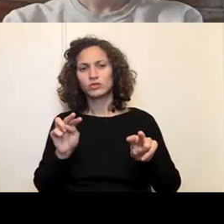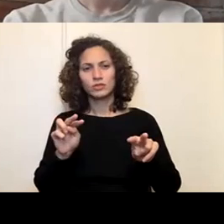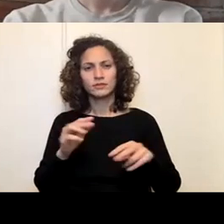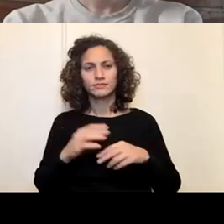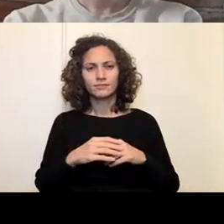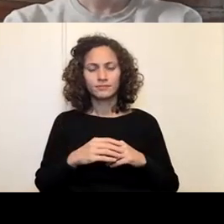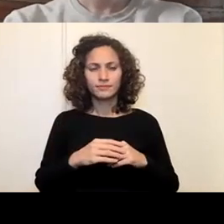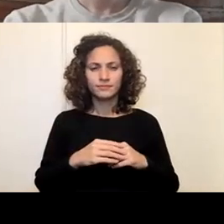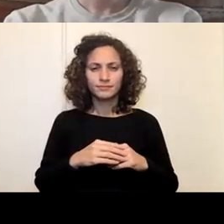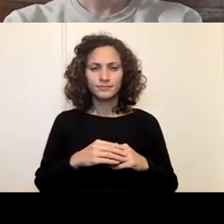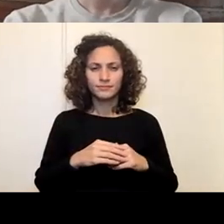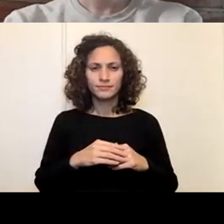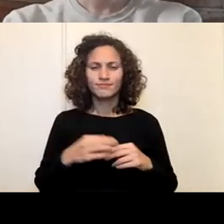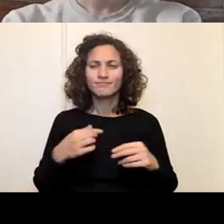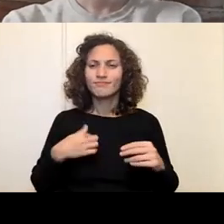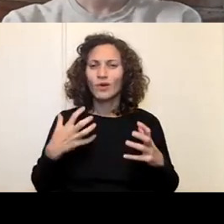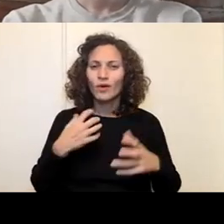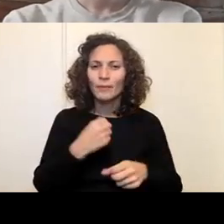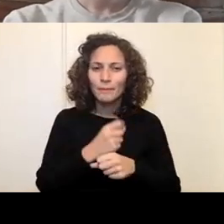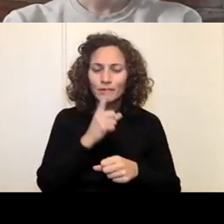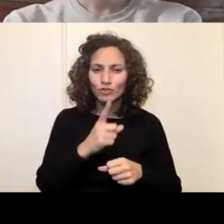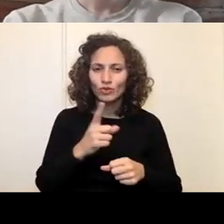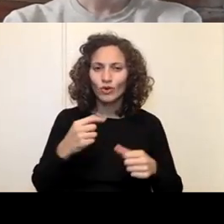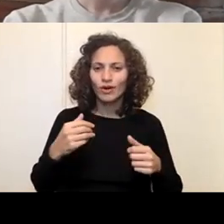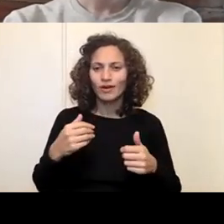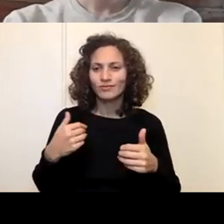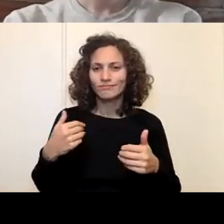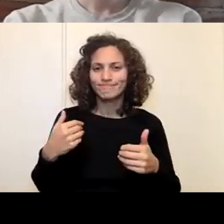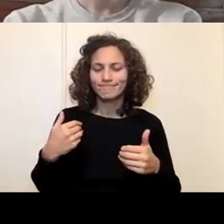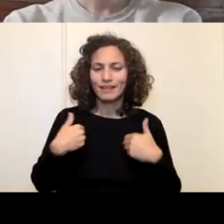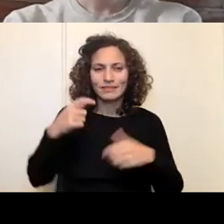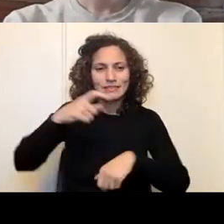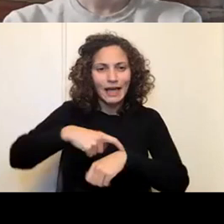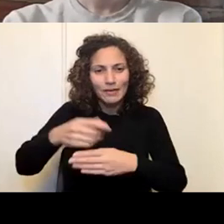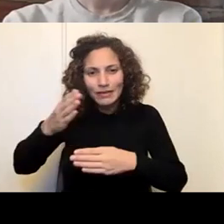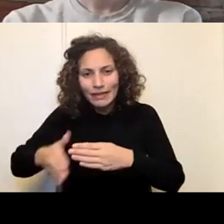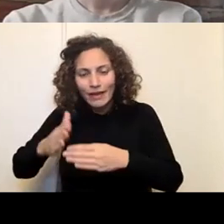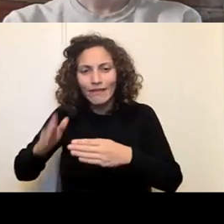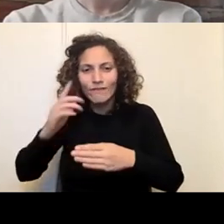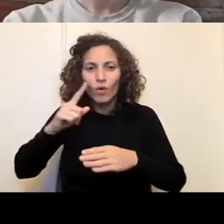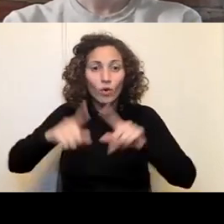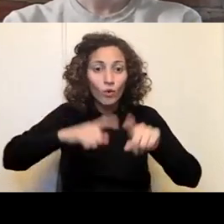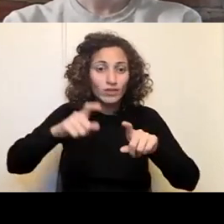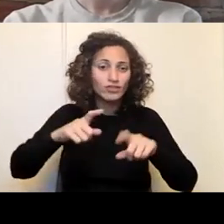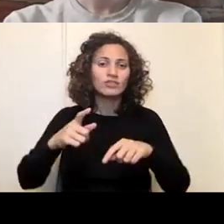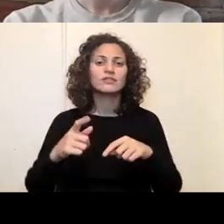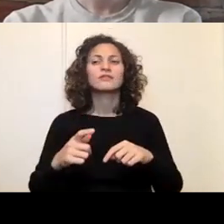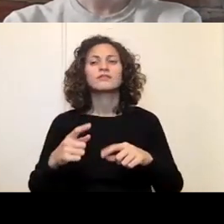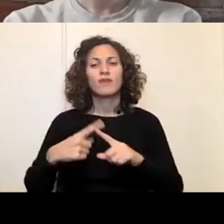I wanted to make sure that we had time for question and answer. But one